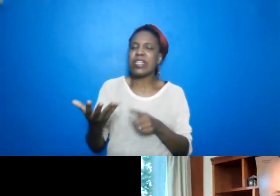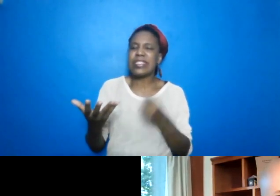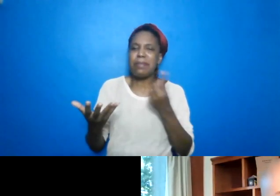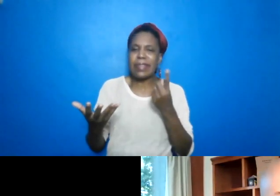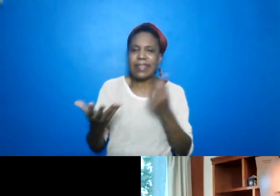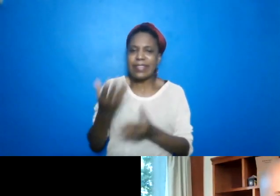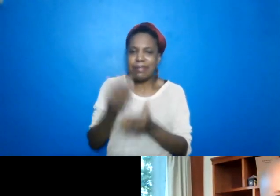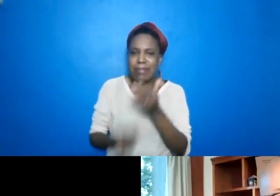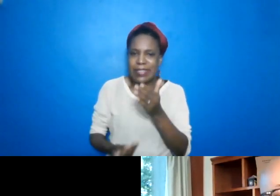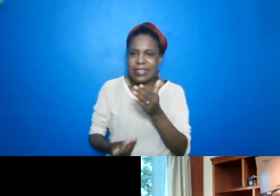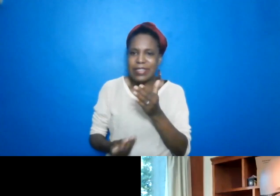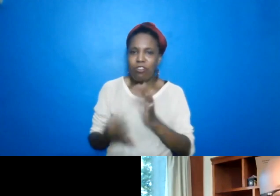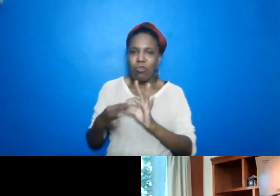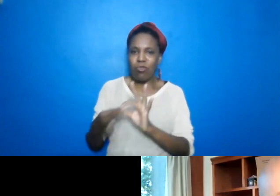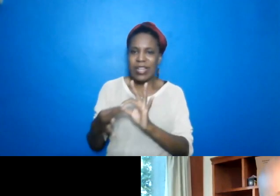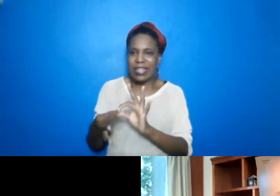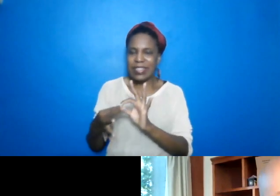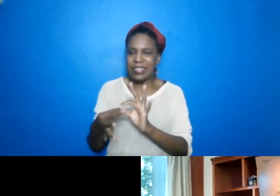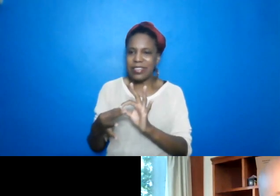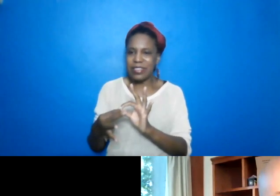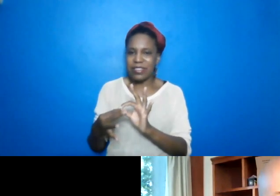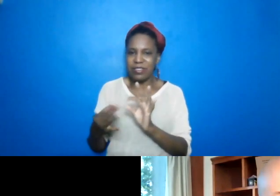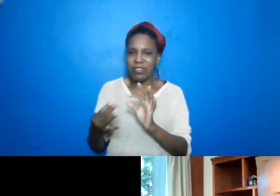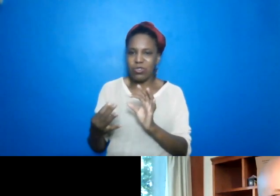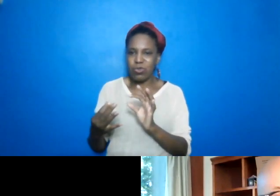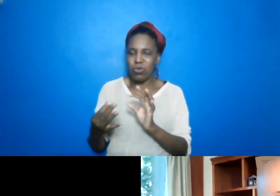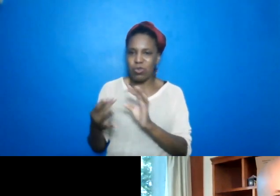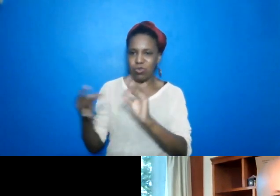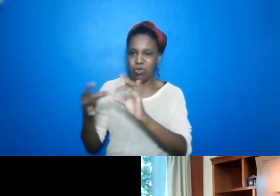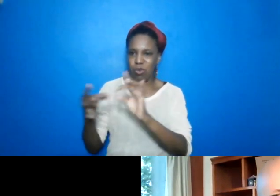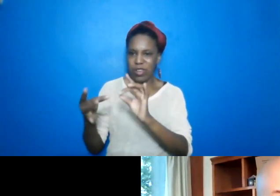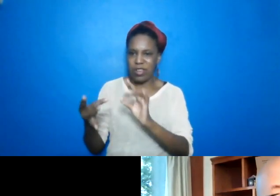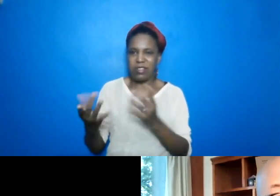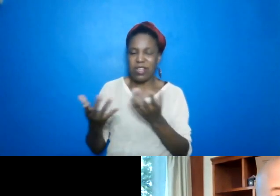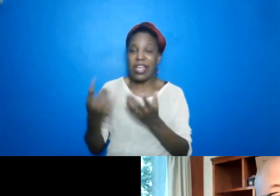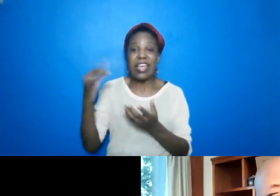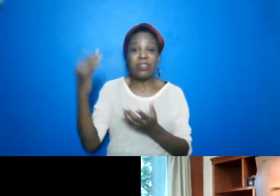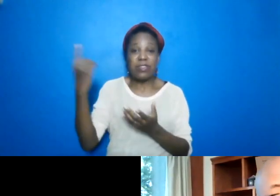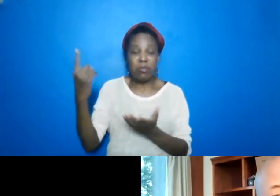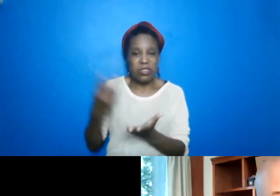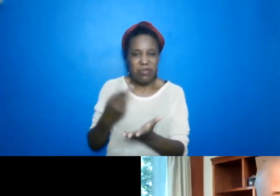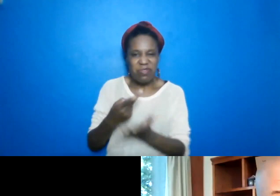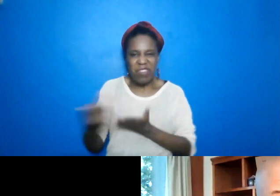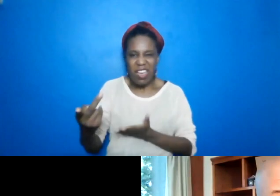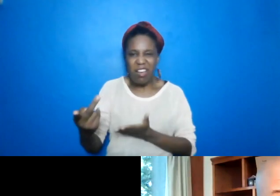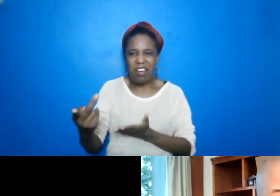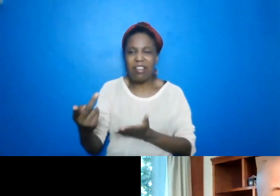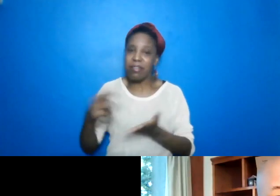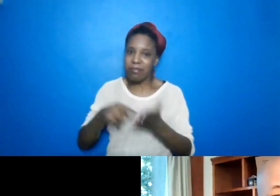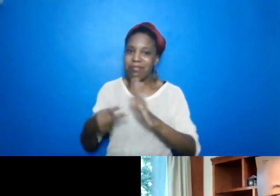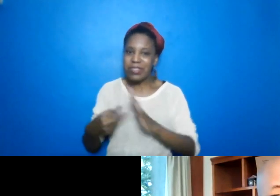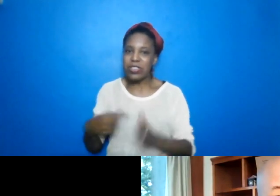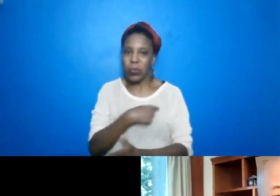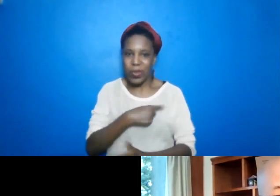that somebody is failing to do something, we also have to believe that they have the capacity to do it, right? You